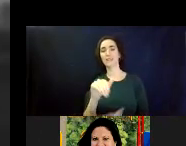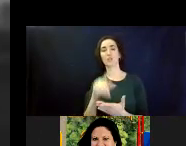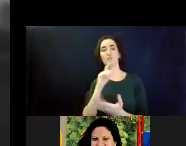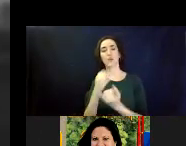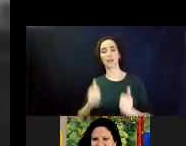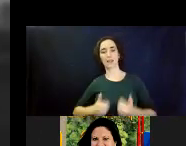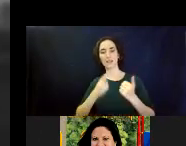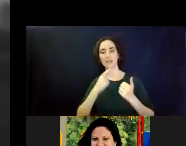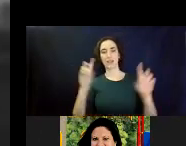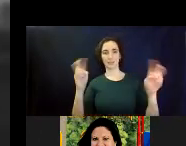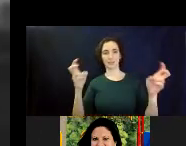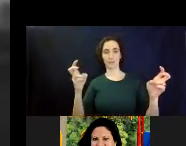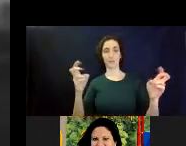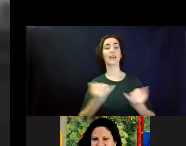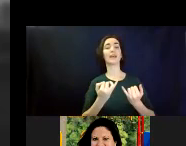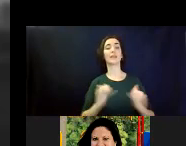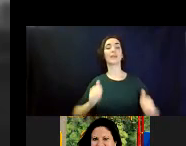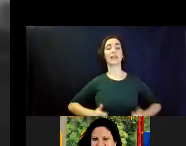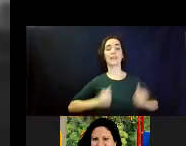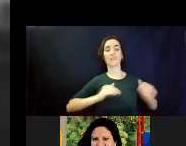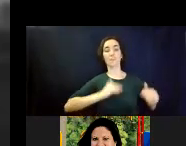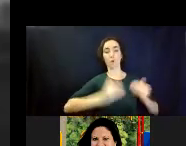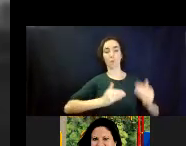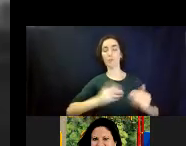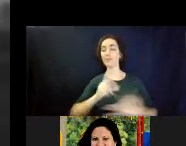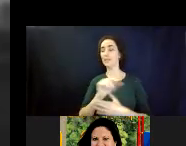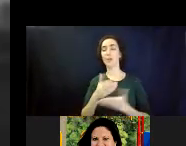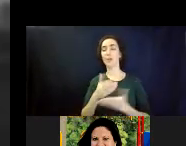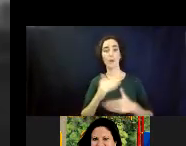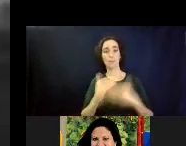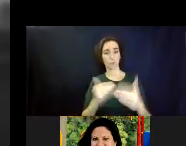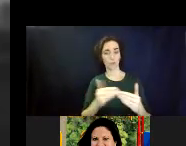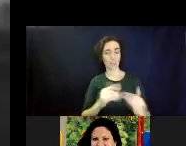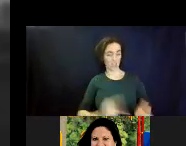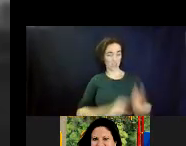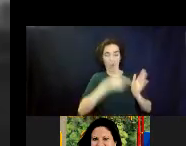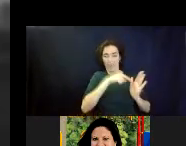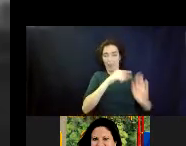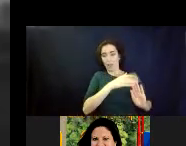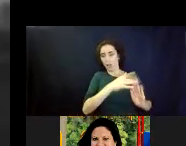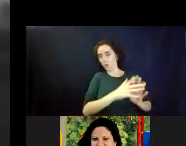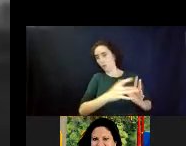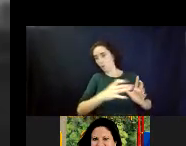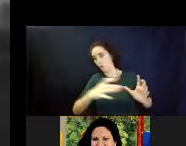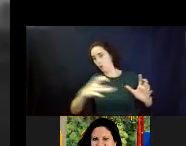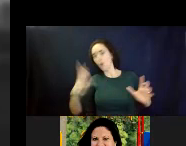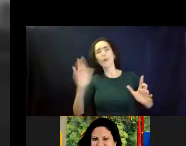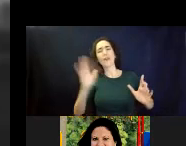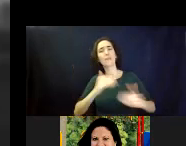"The independent living movement and disability rights movement that grew out of this was unique in two critical